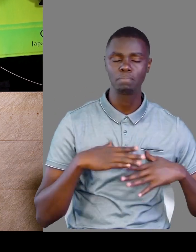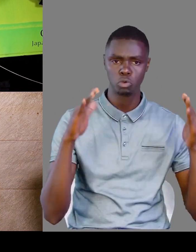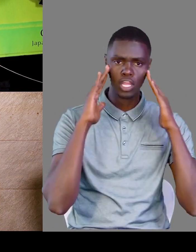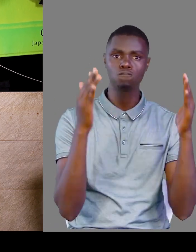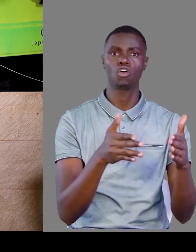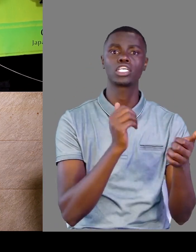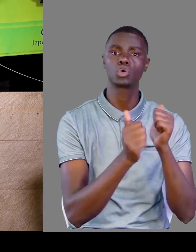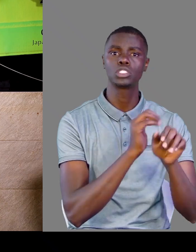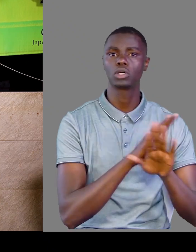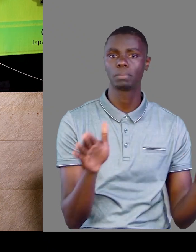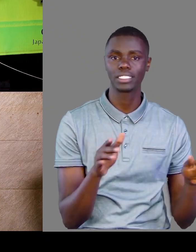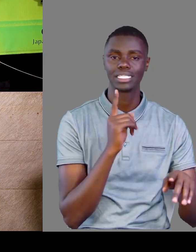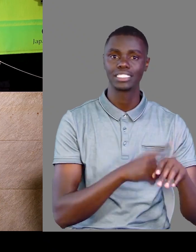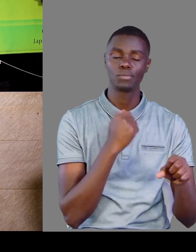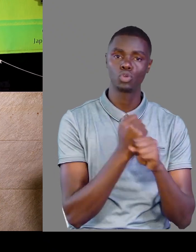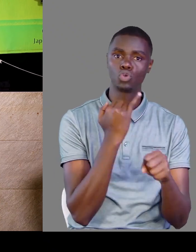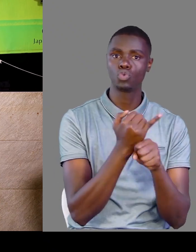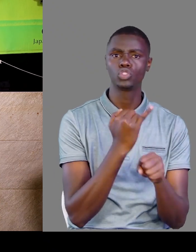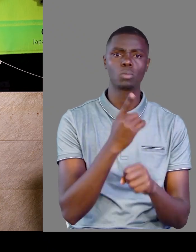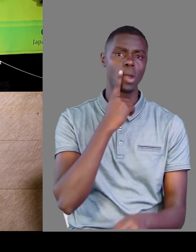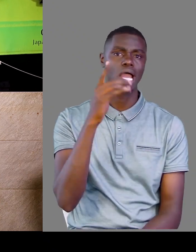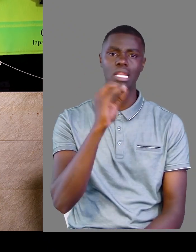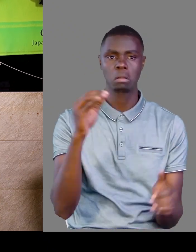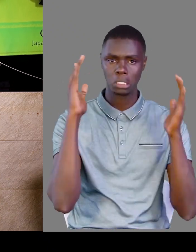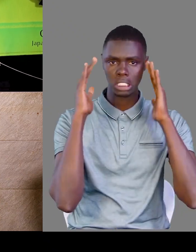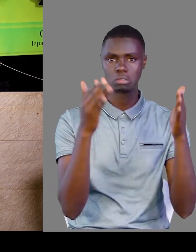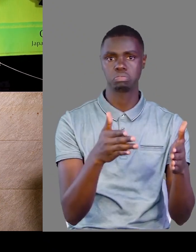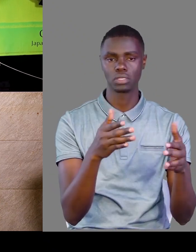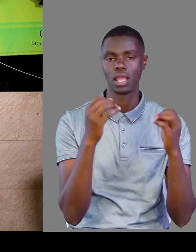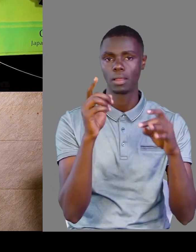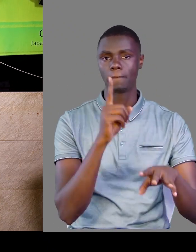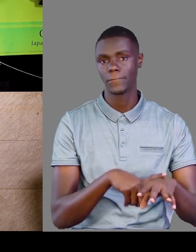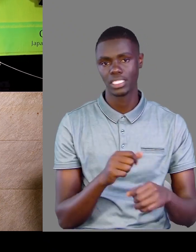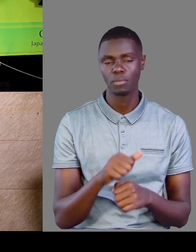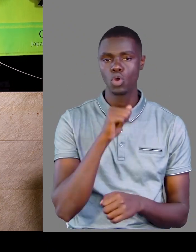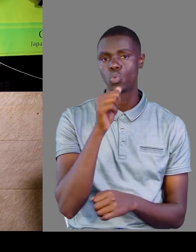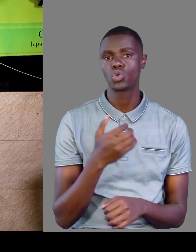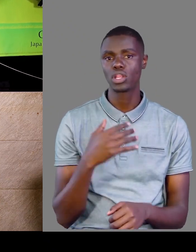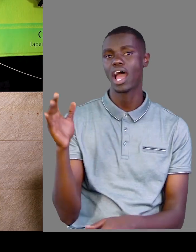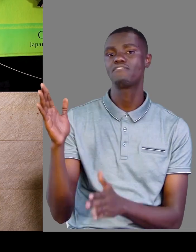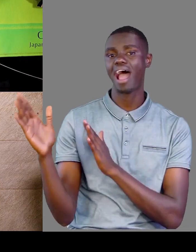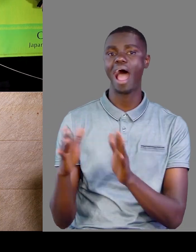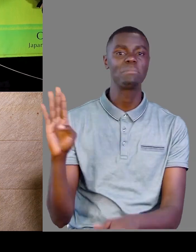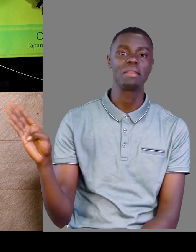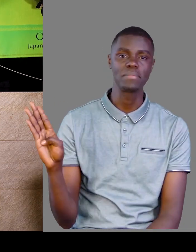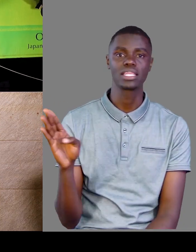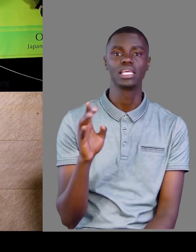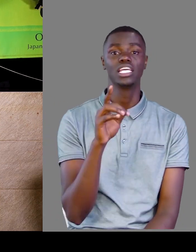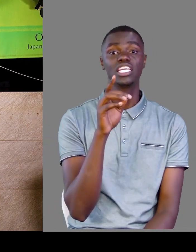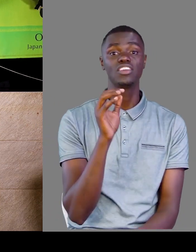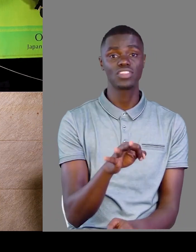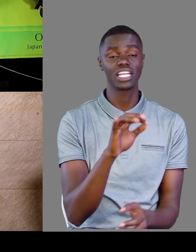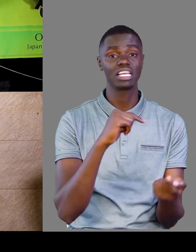all in sports. Like when you're doing your job, you're 100% committed to it. So most of the time, we don't have a fallback plan. So when